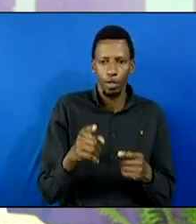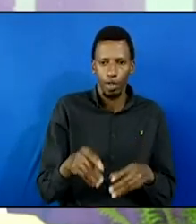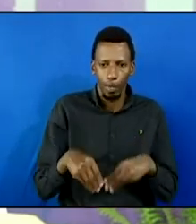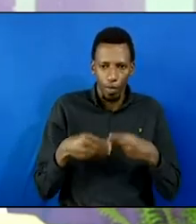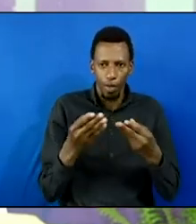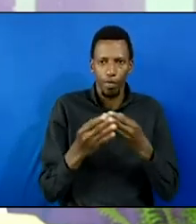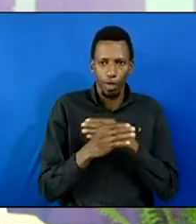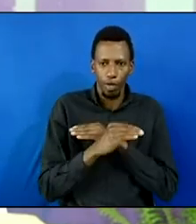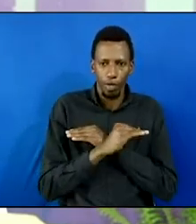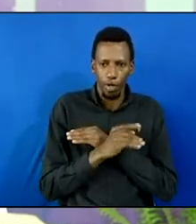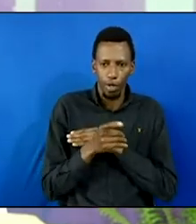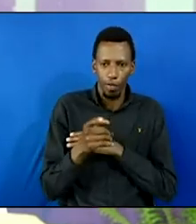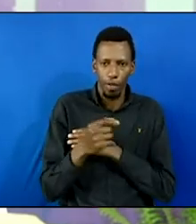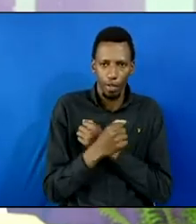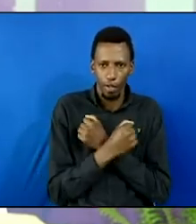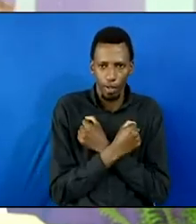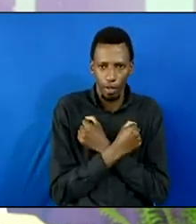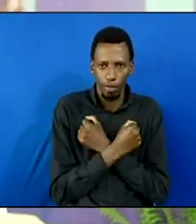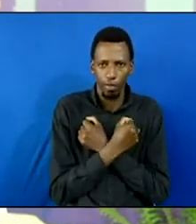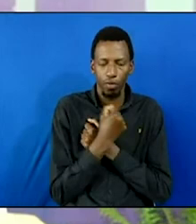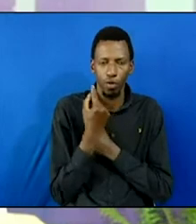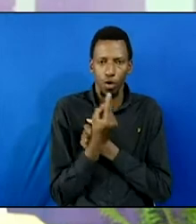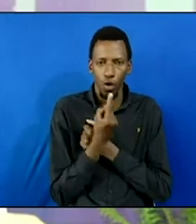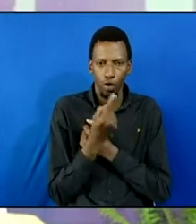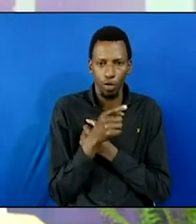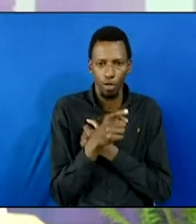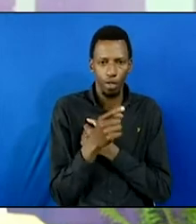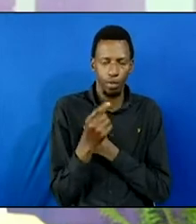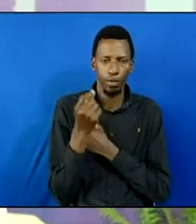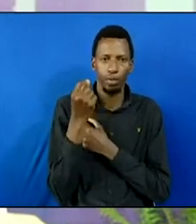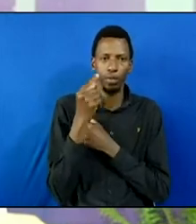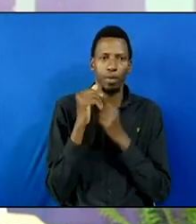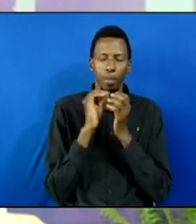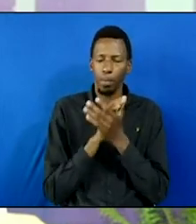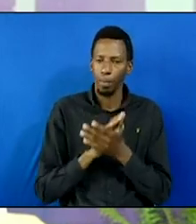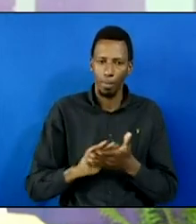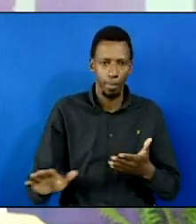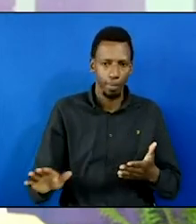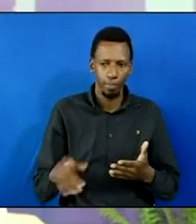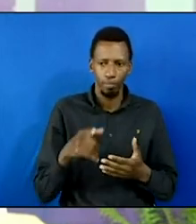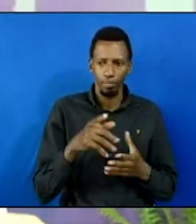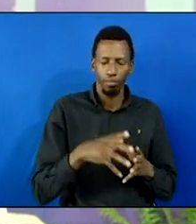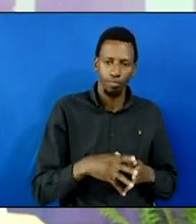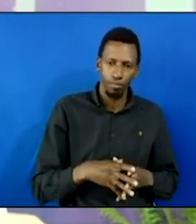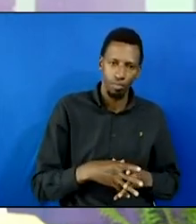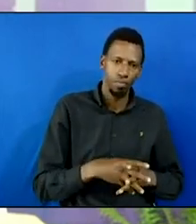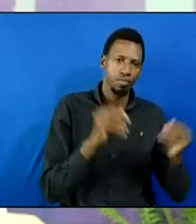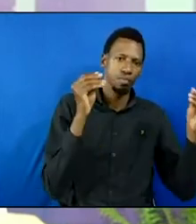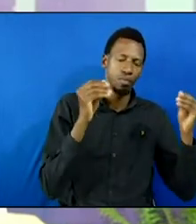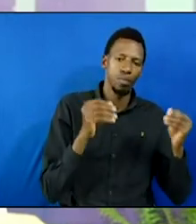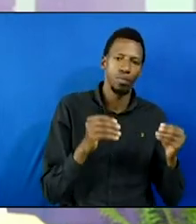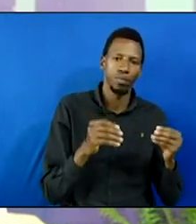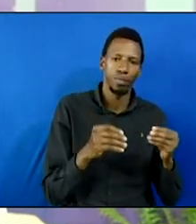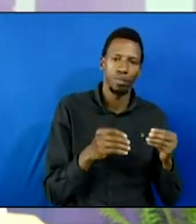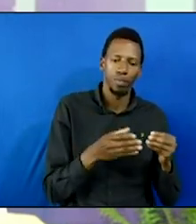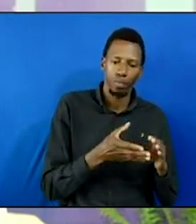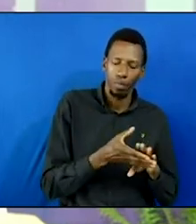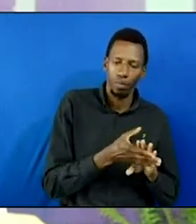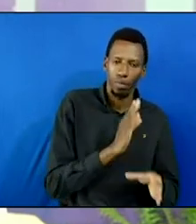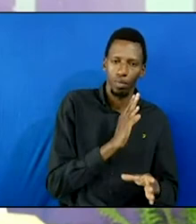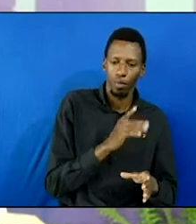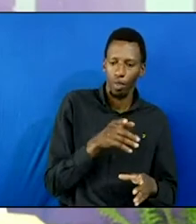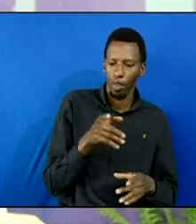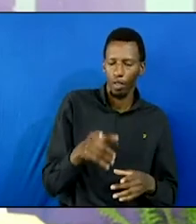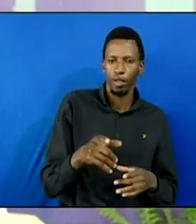of this love, only that it did not make sense for him. And so he went away and walked away from